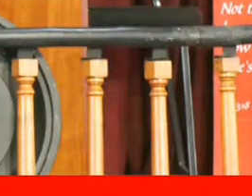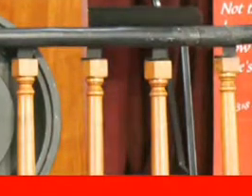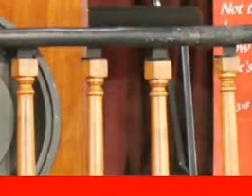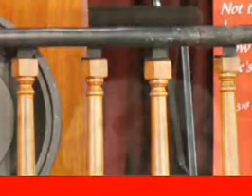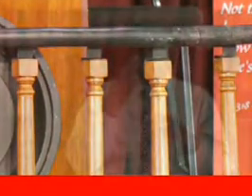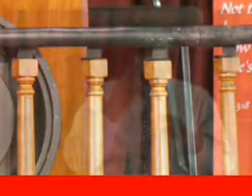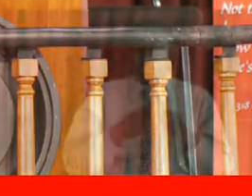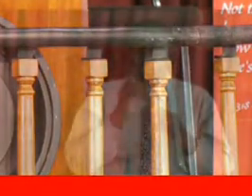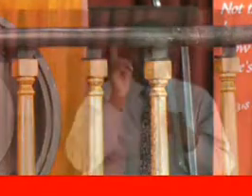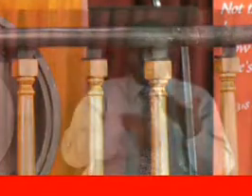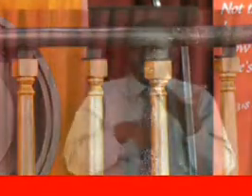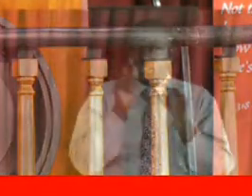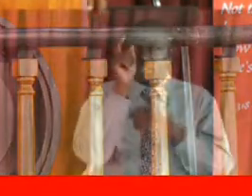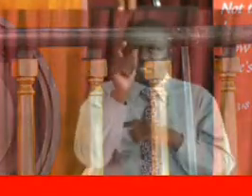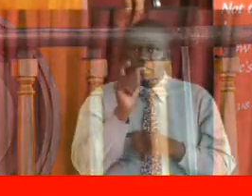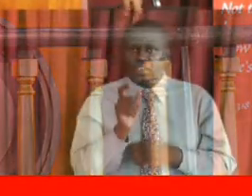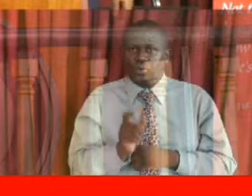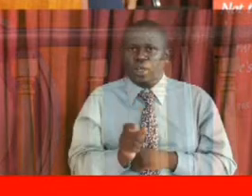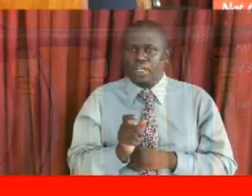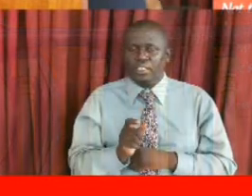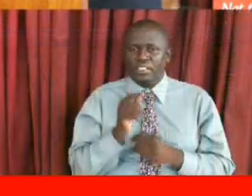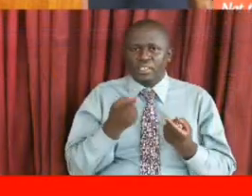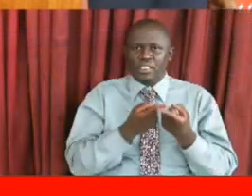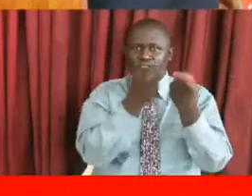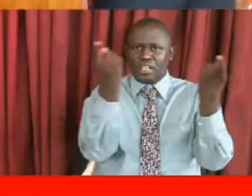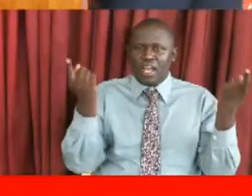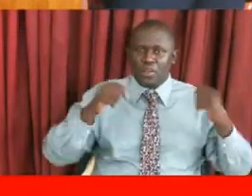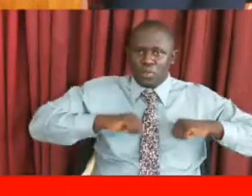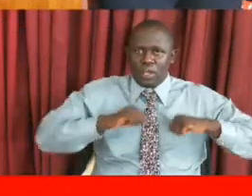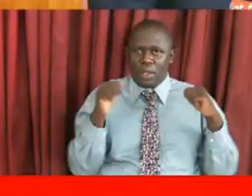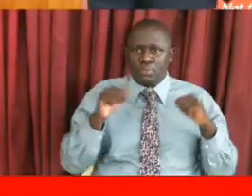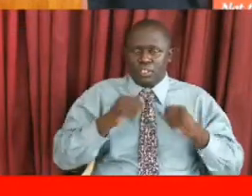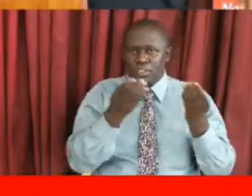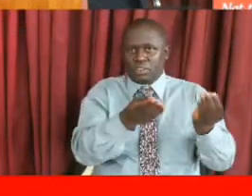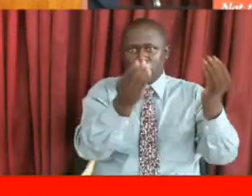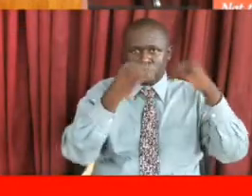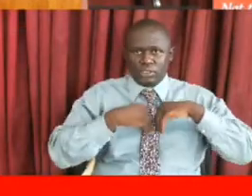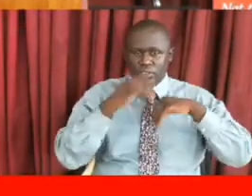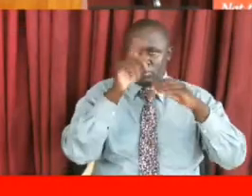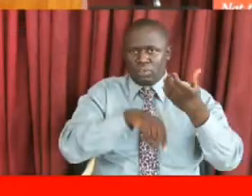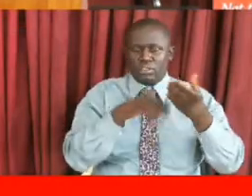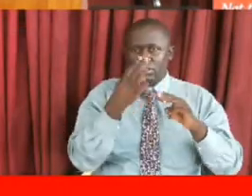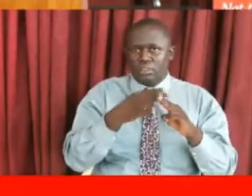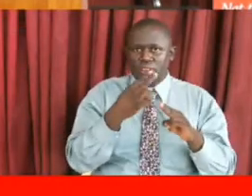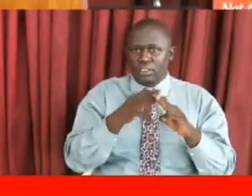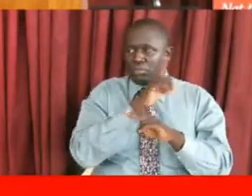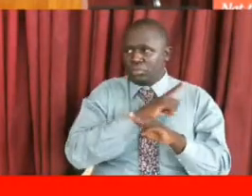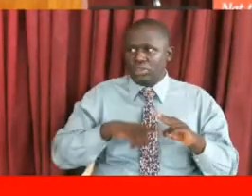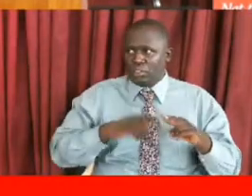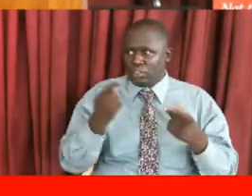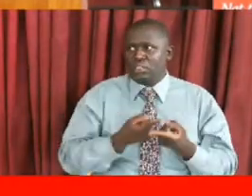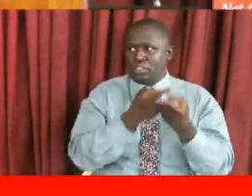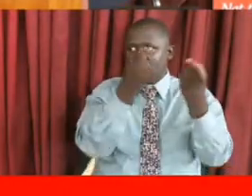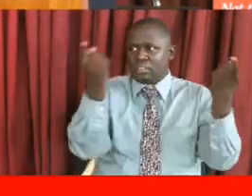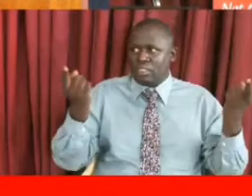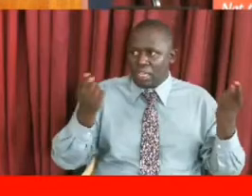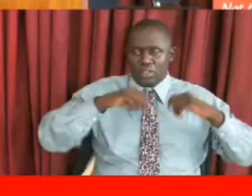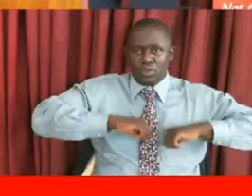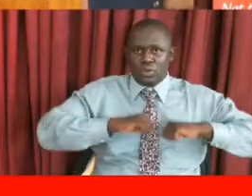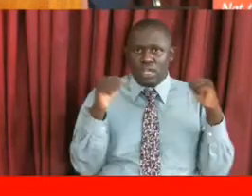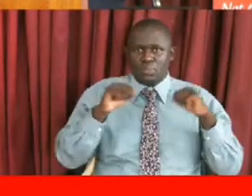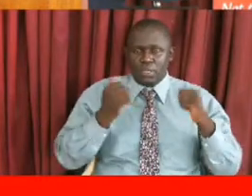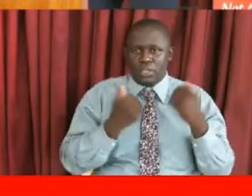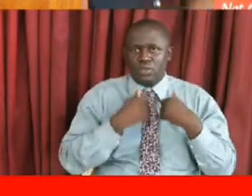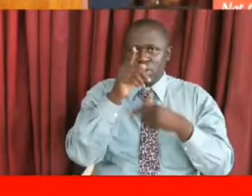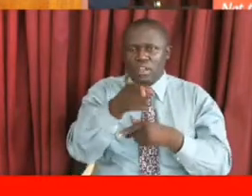name is the word are you happy to receive the name of the Lord by a show of hands are you happy we have received